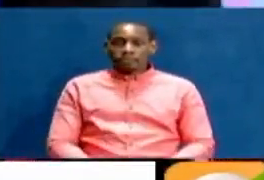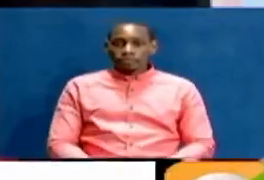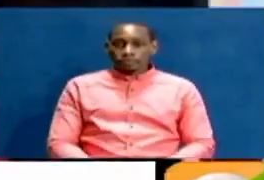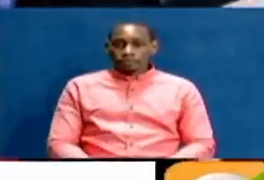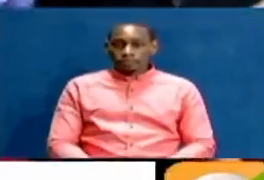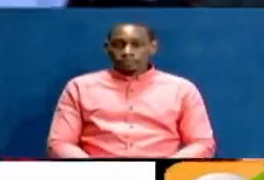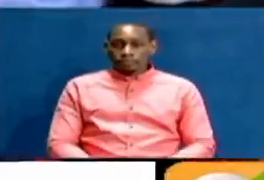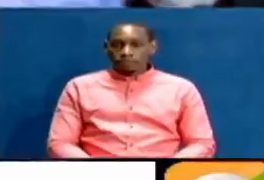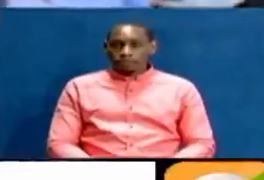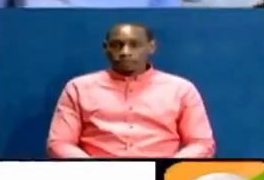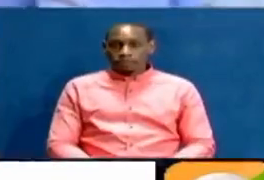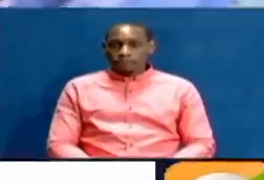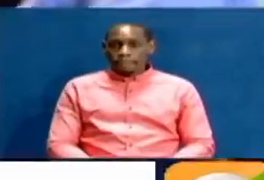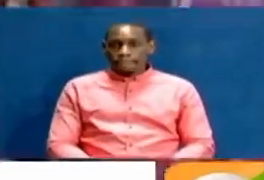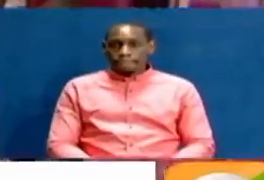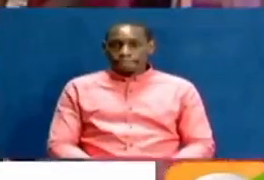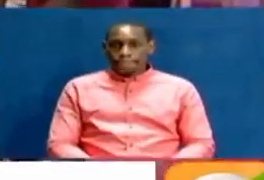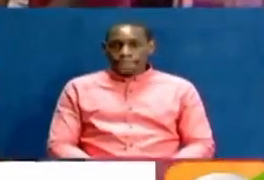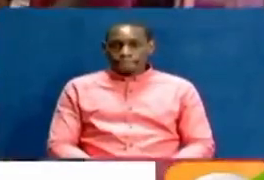make a way